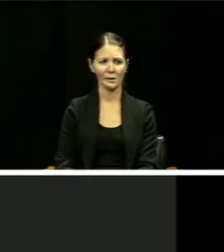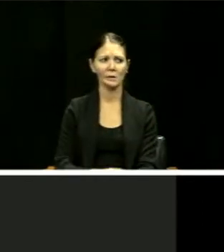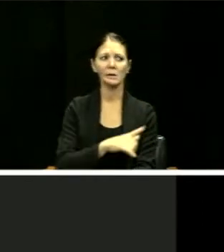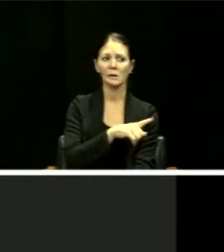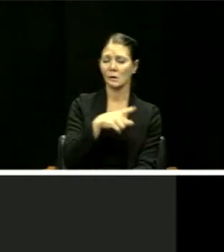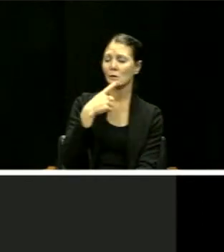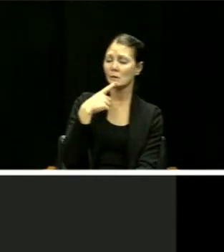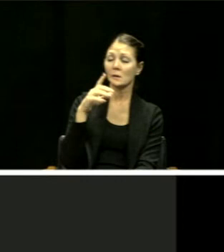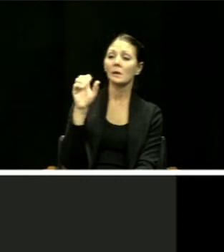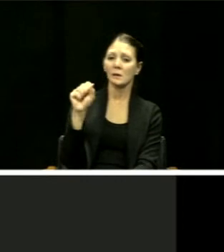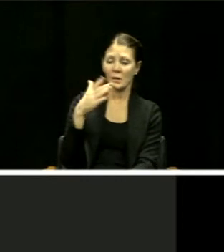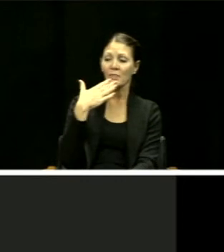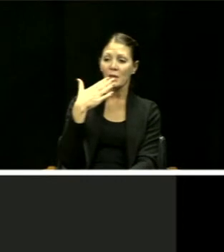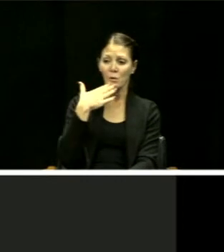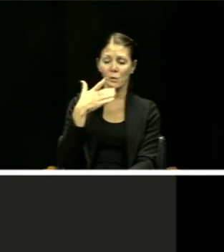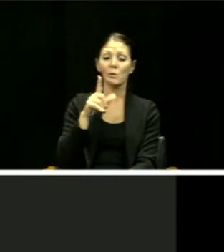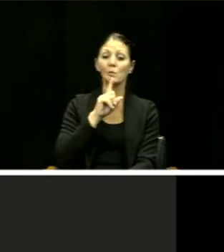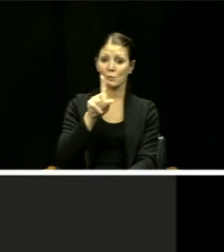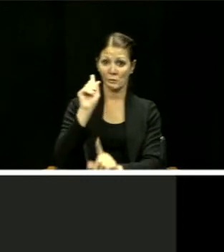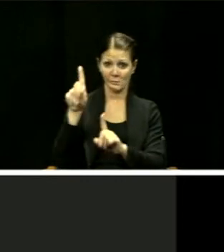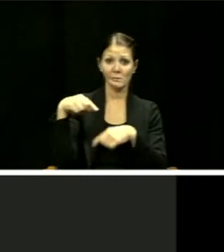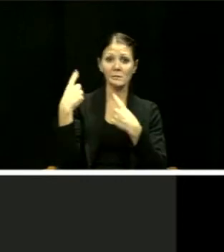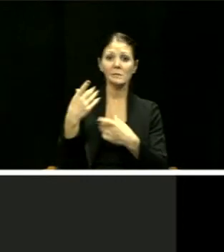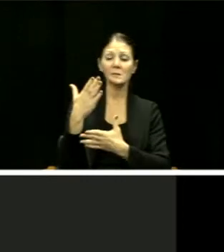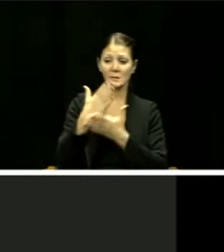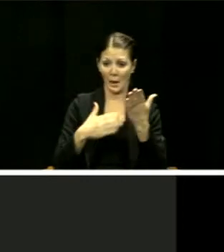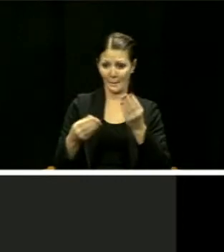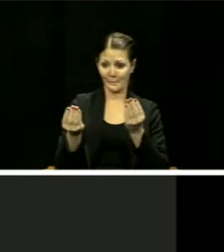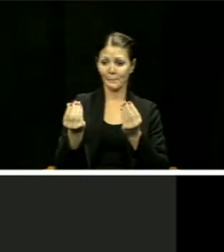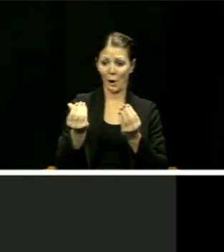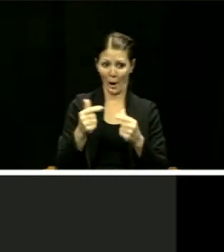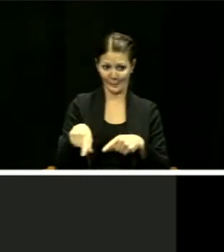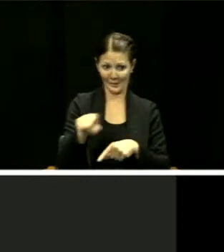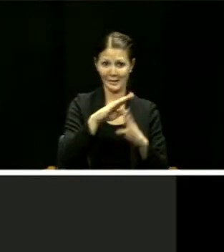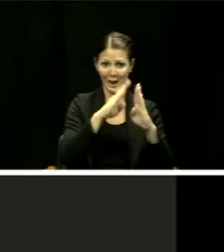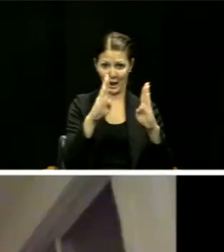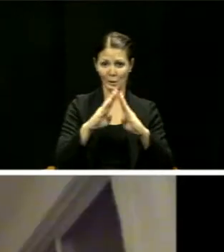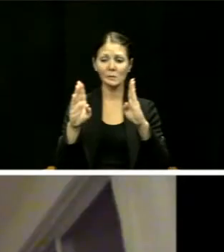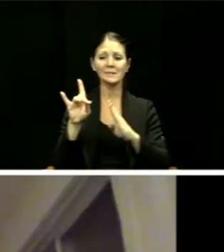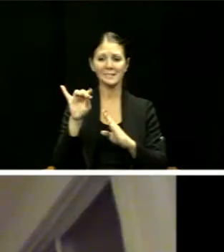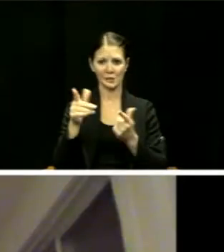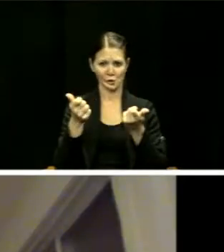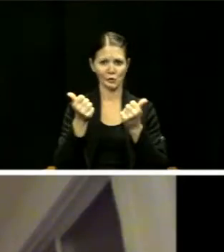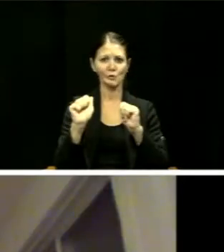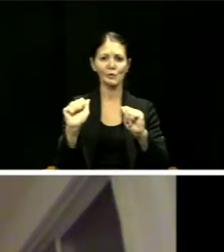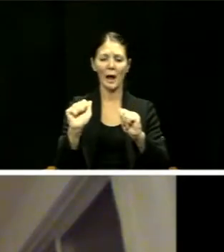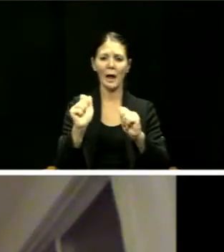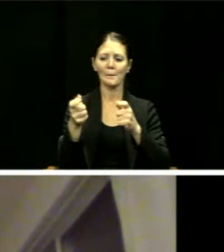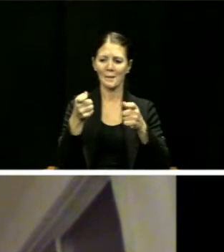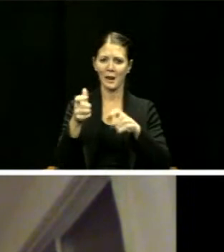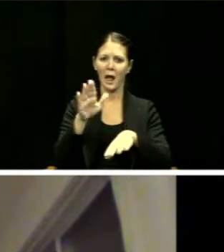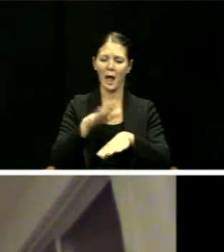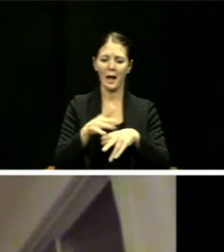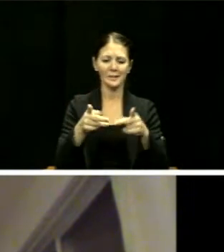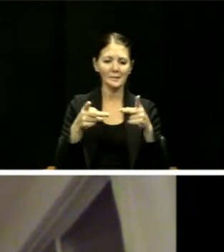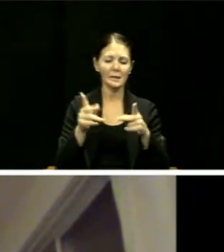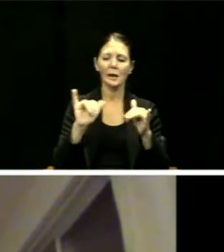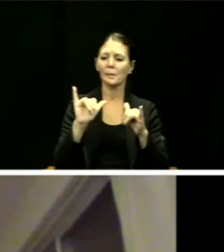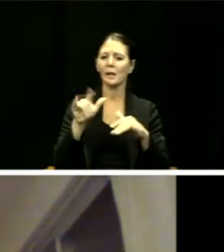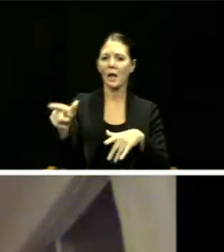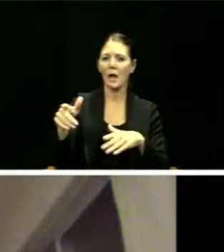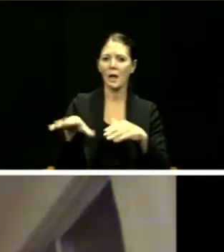Yes, thank you. There have been some properties that have attempted to manage it on site by, say, having their sump